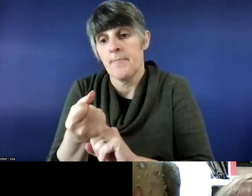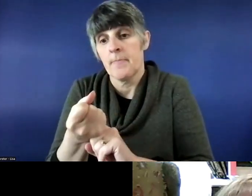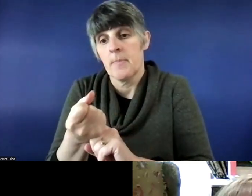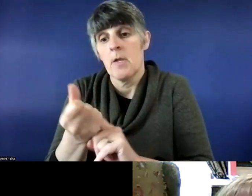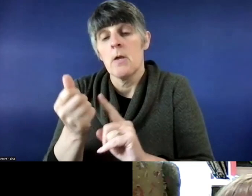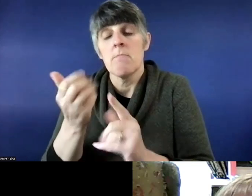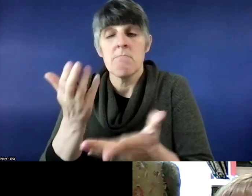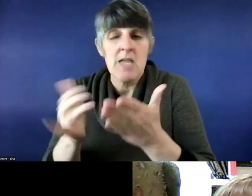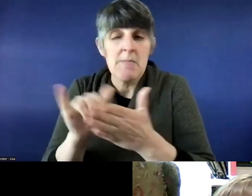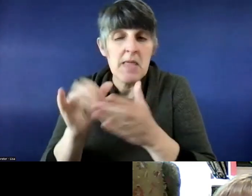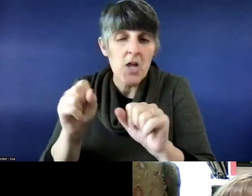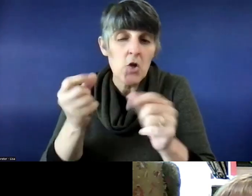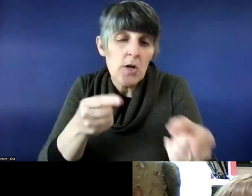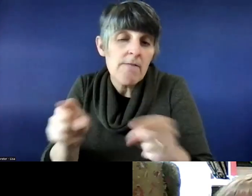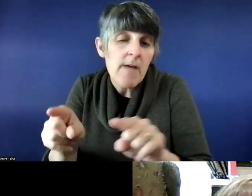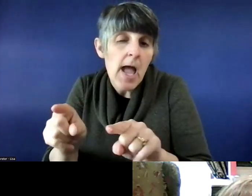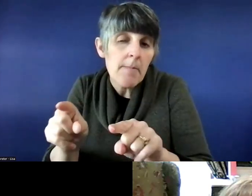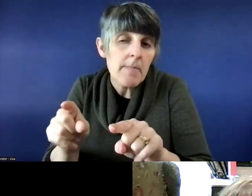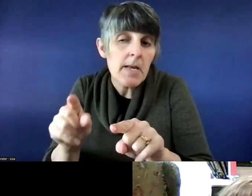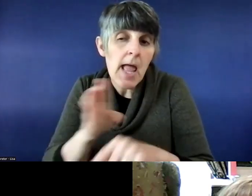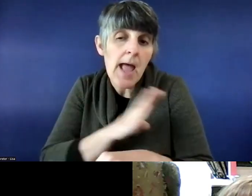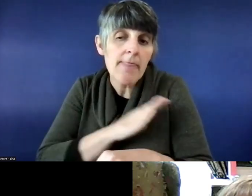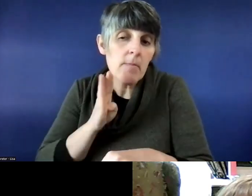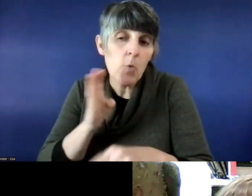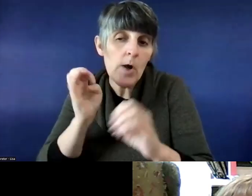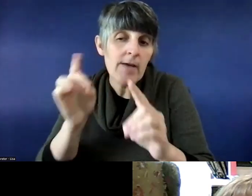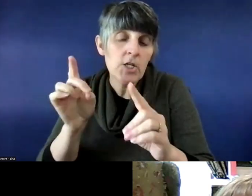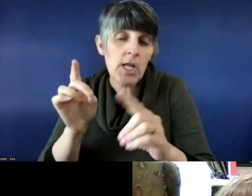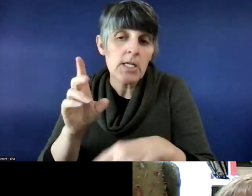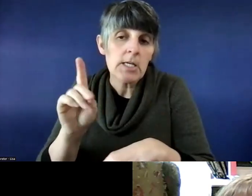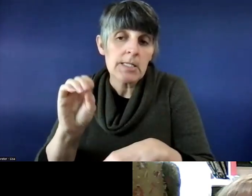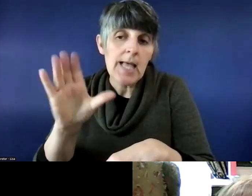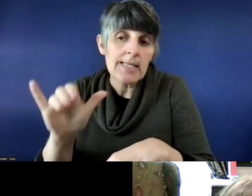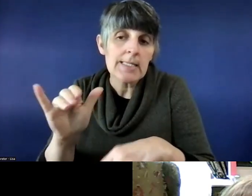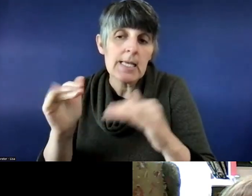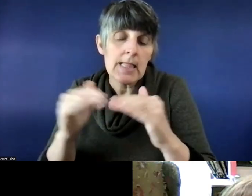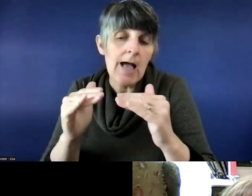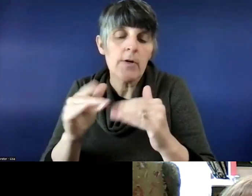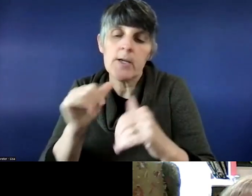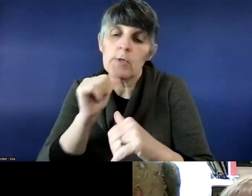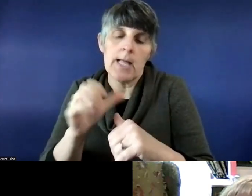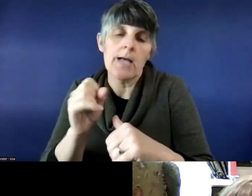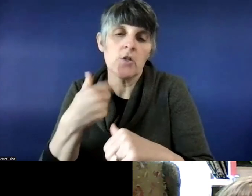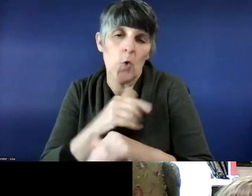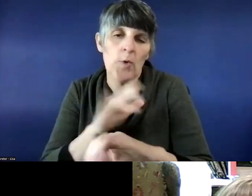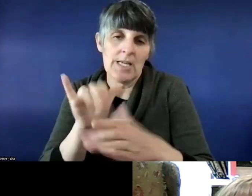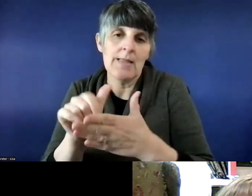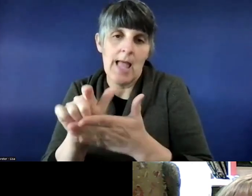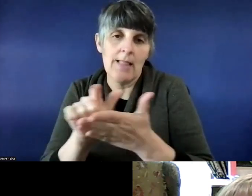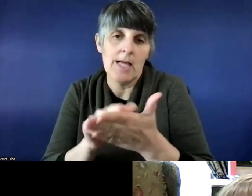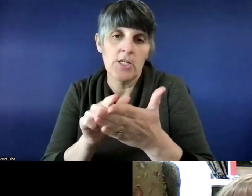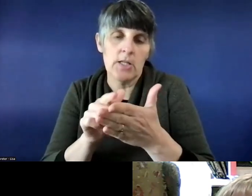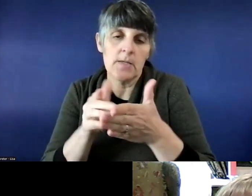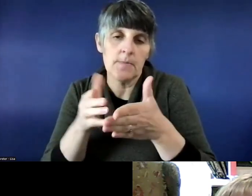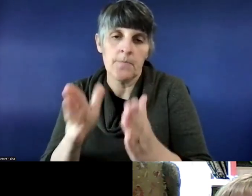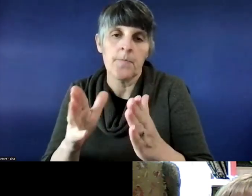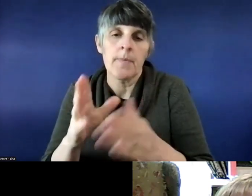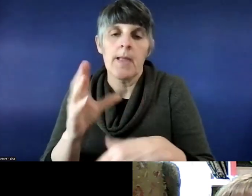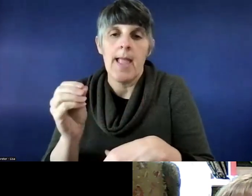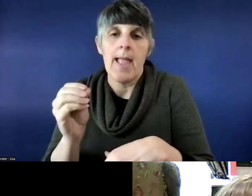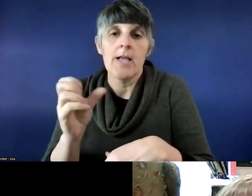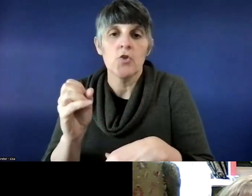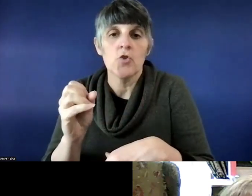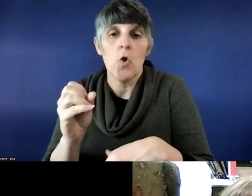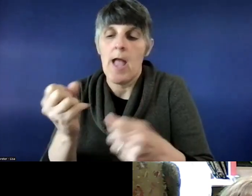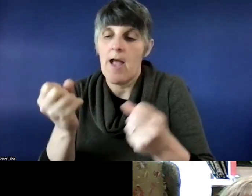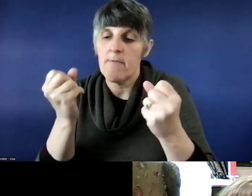have been done at the Board of Education DESE level. It was not, and so we did that legislatively. So there